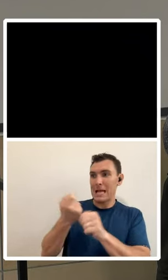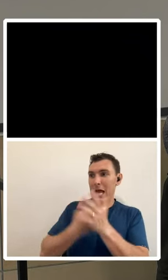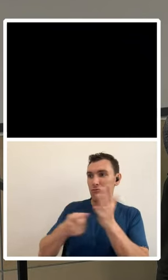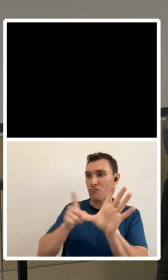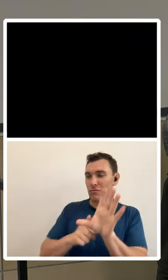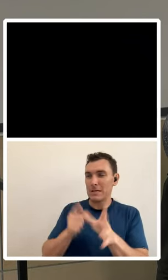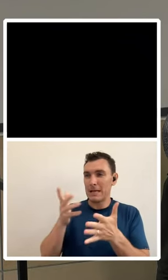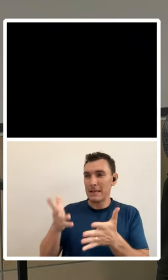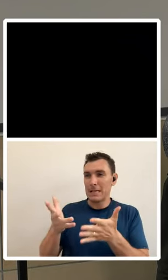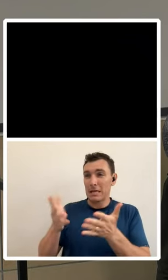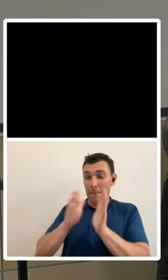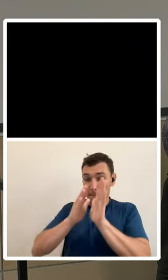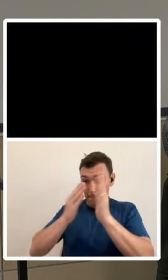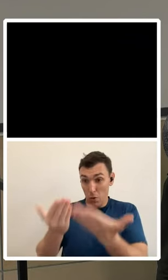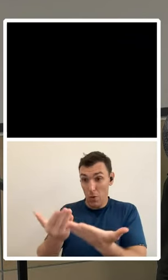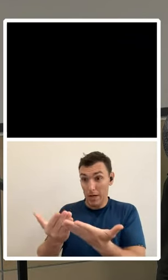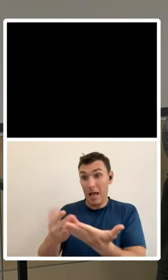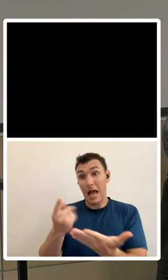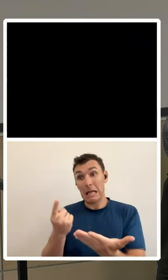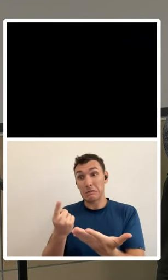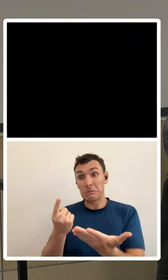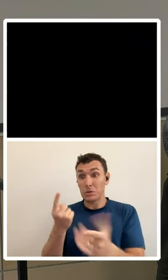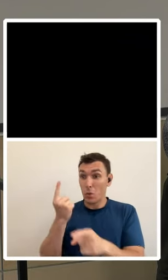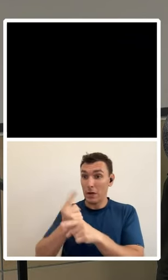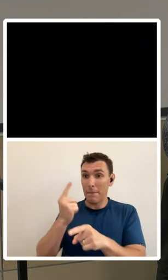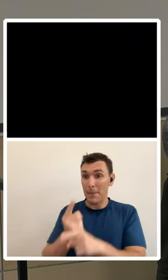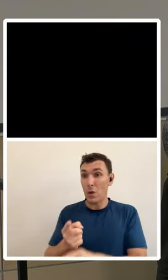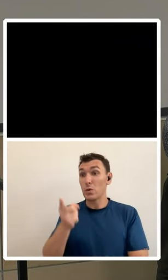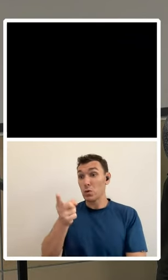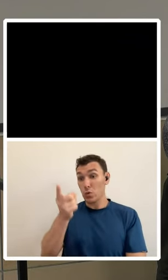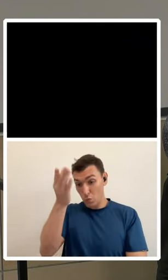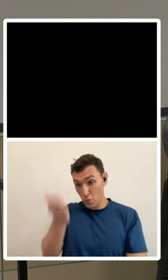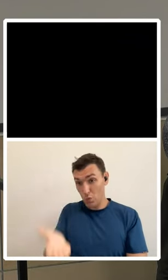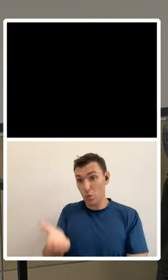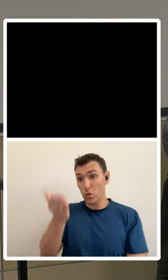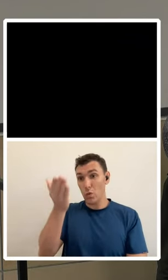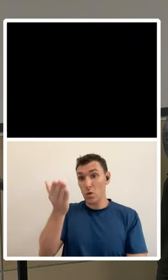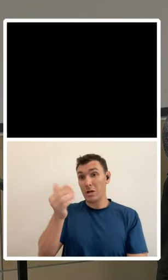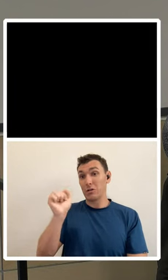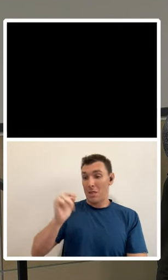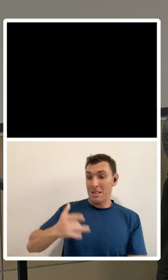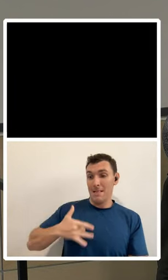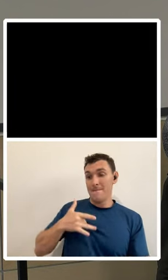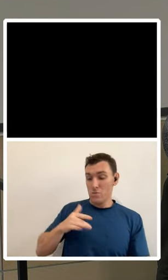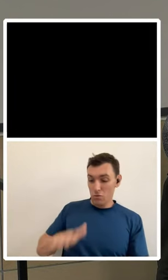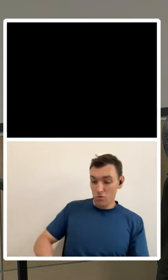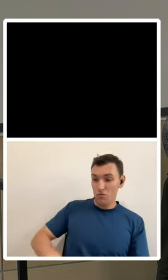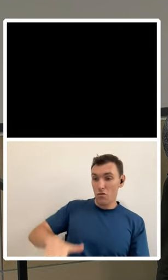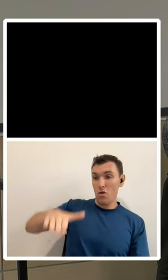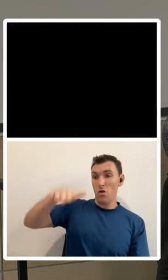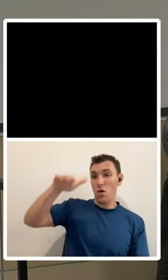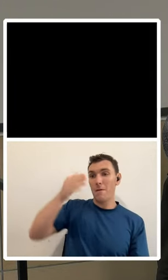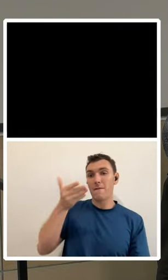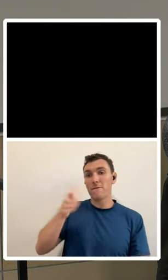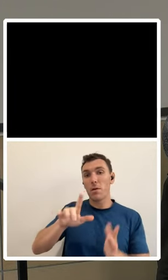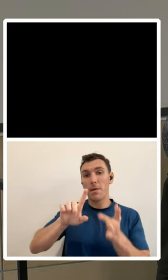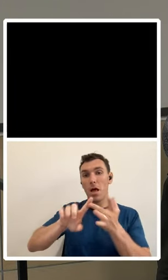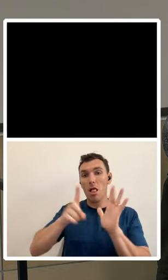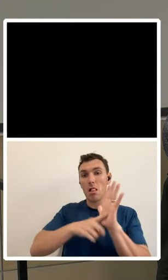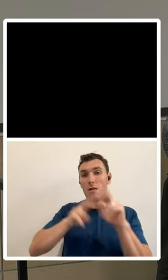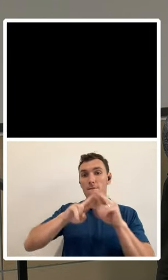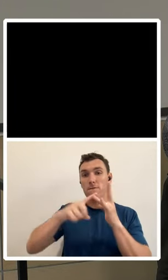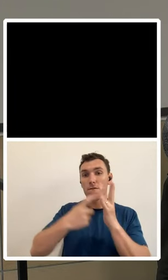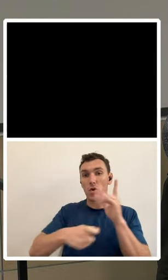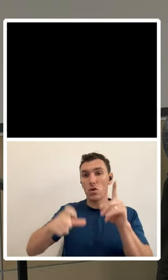about you, really, about you, from being a working class kid in Ilford to being, you know, at the LSE, and then